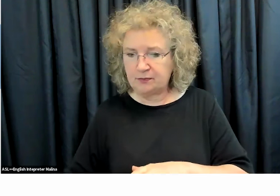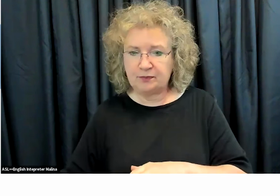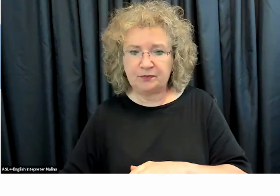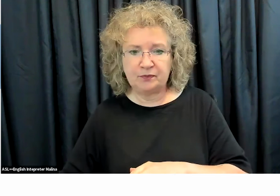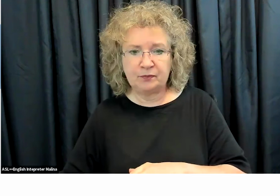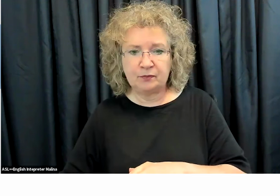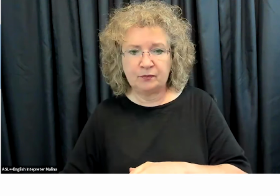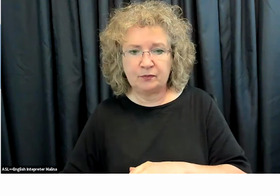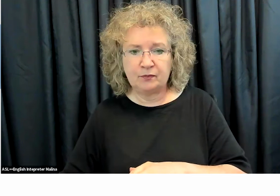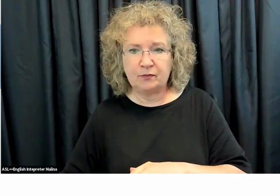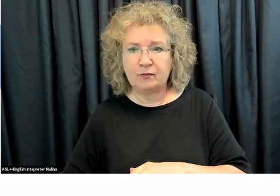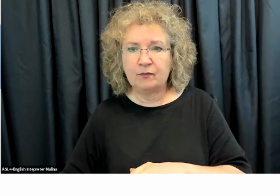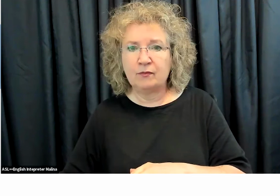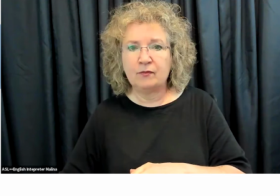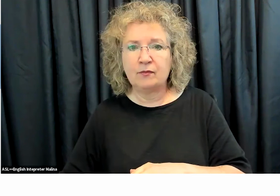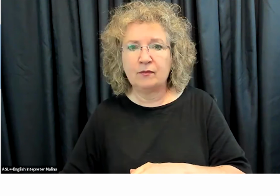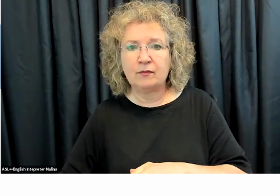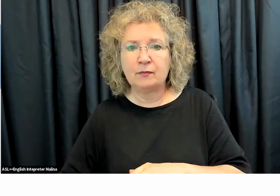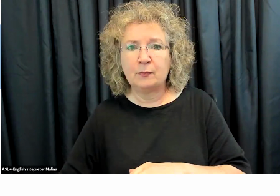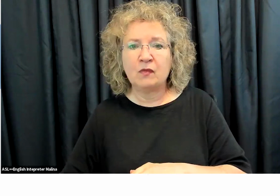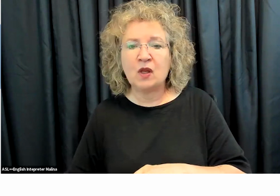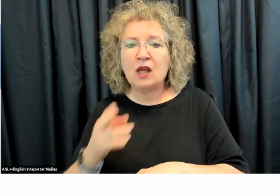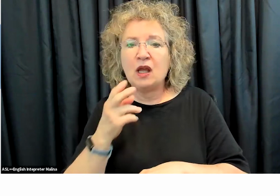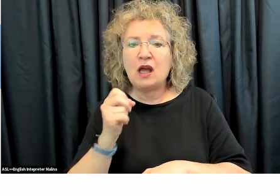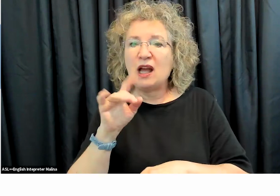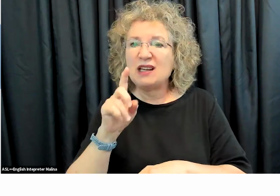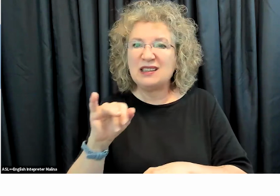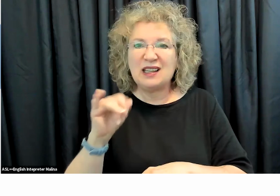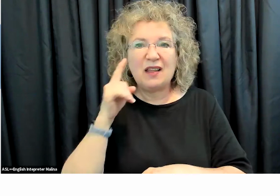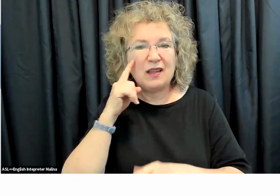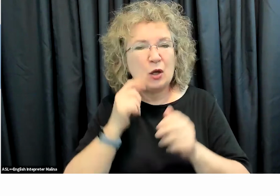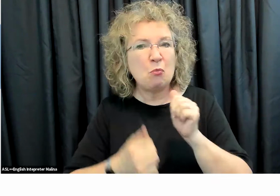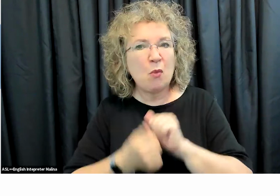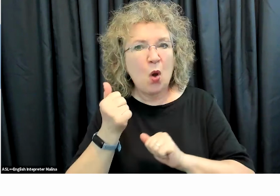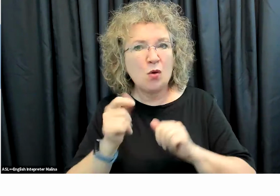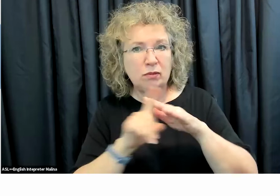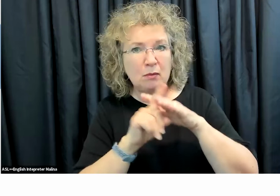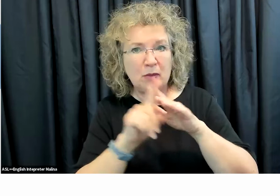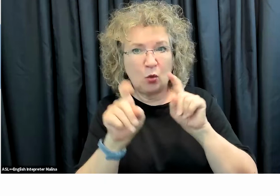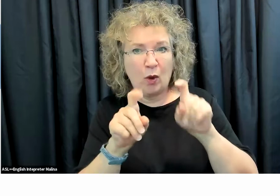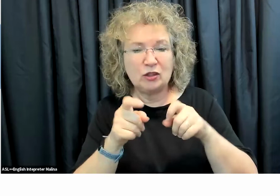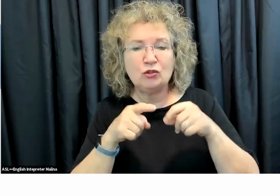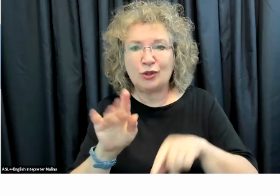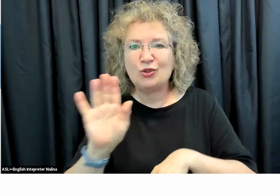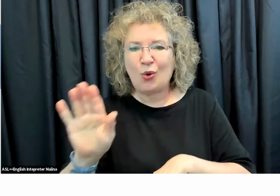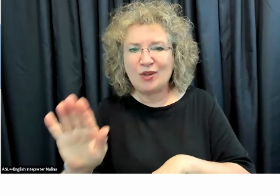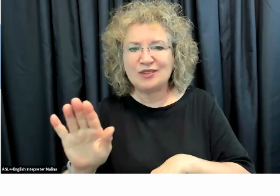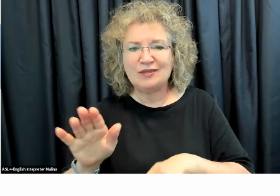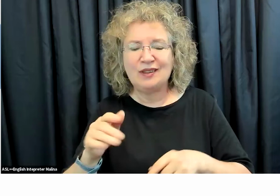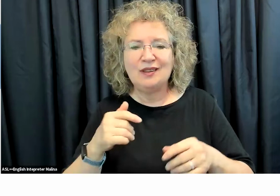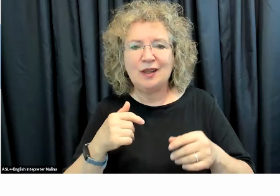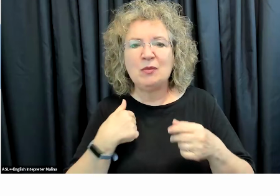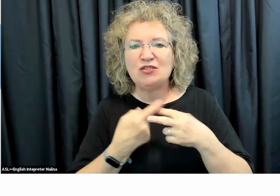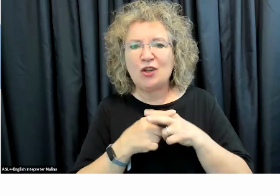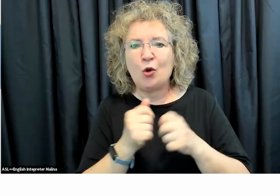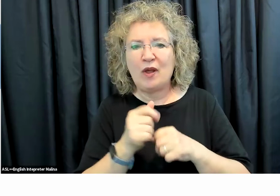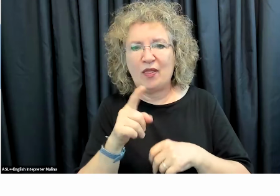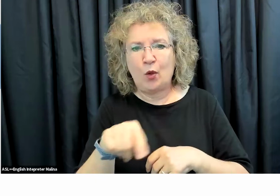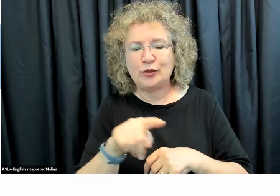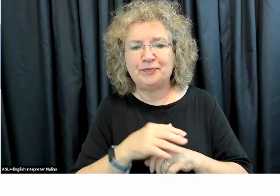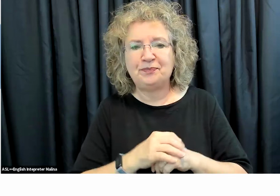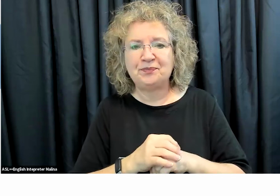certain presentations. Heidi Murphy, most of the questions I think came up during your presentation. So I'm going to start there.